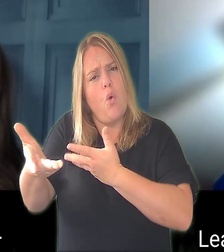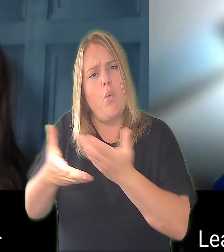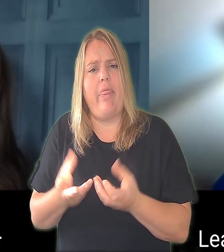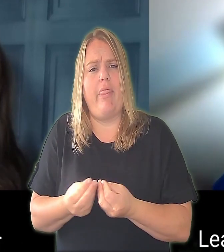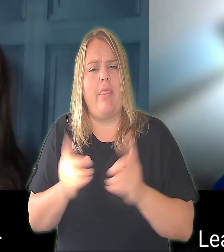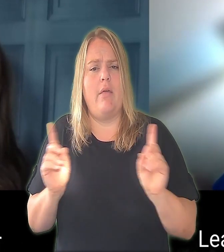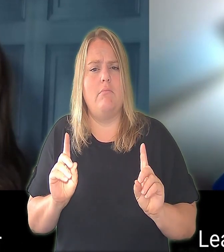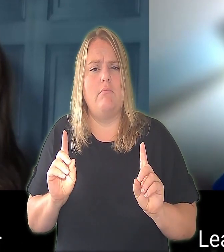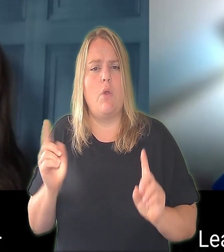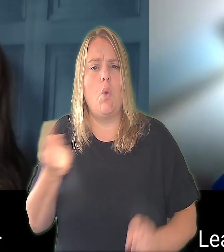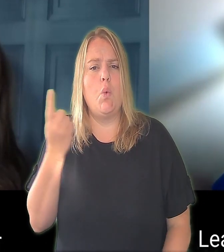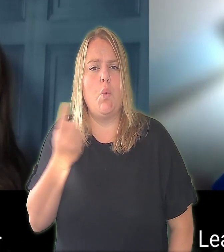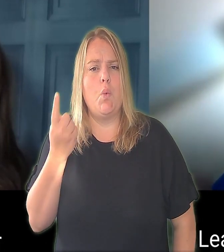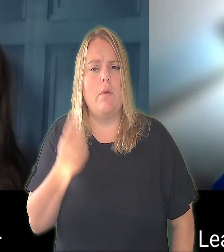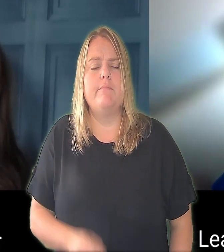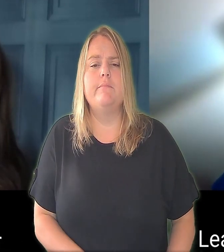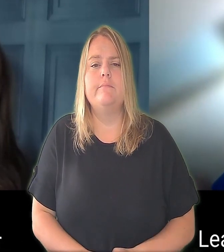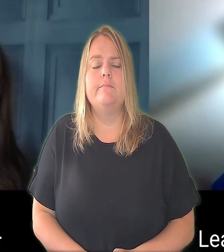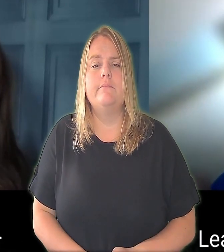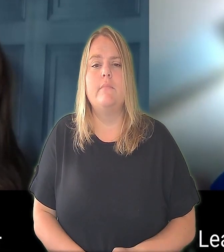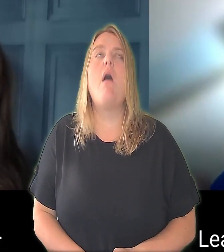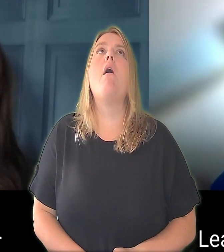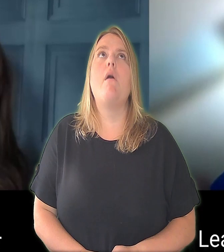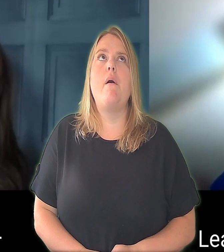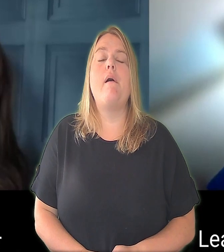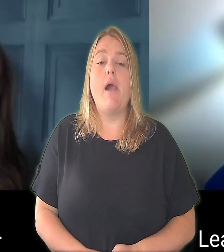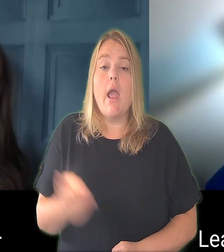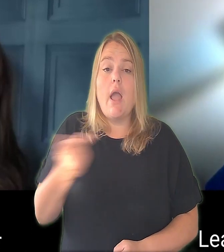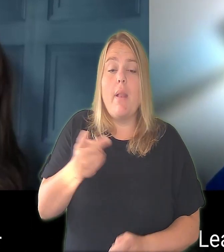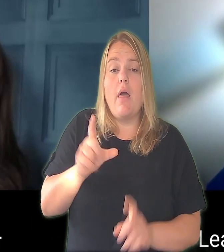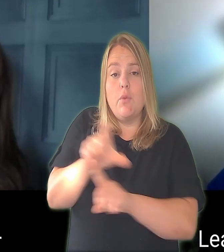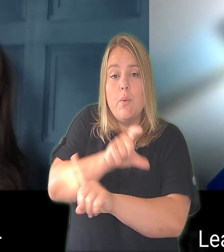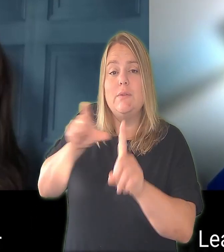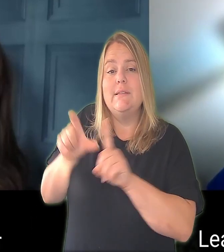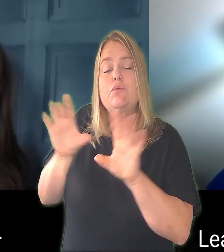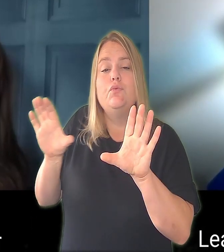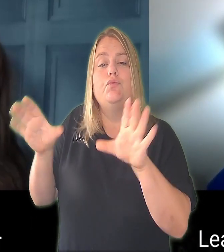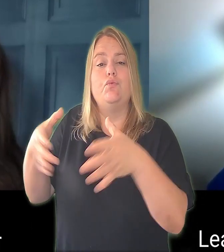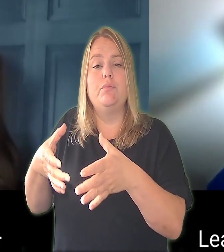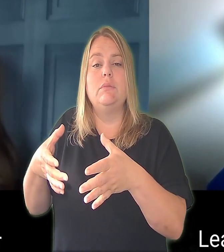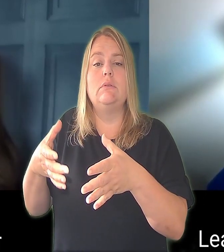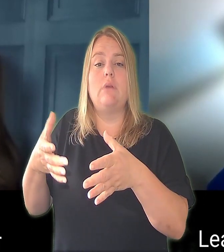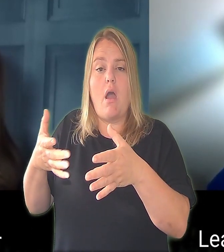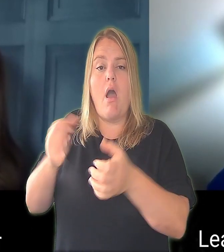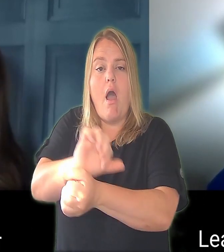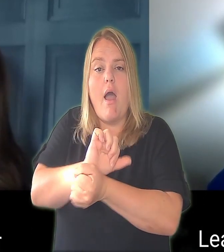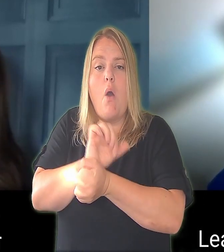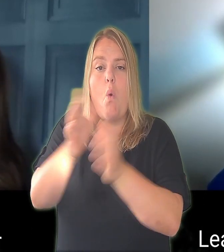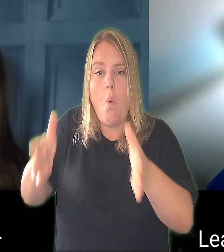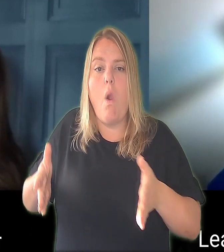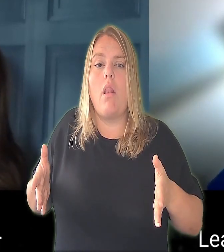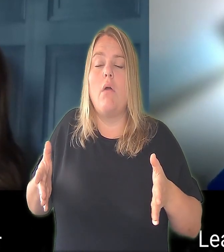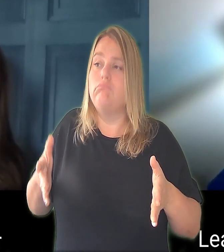planning new events. So the question is more, what information do you have? Who can you talk to? Well, there's a couple of